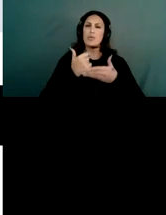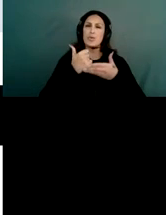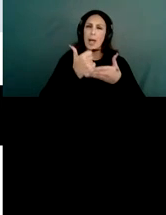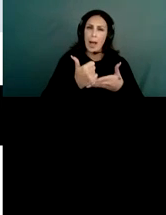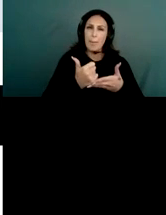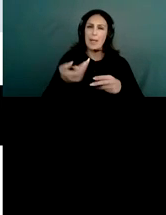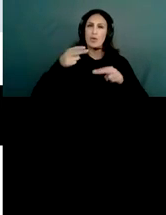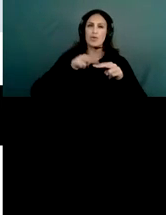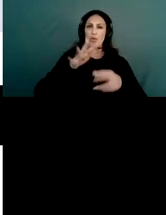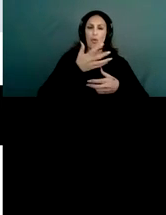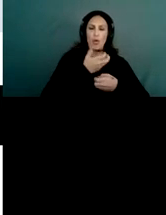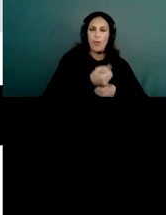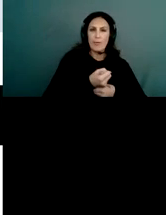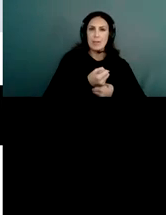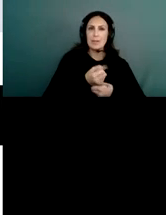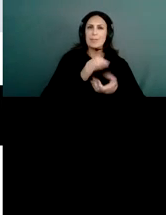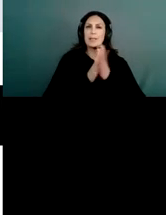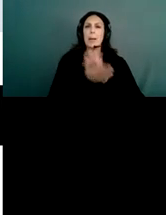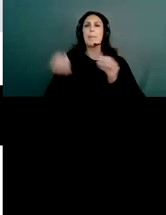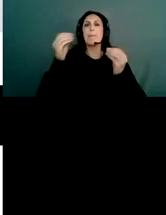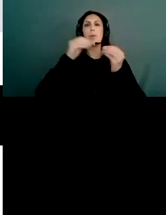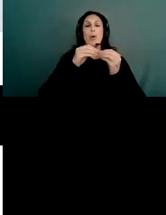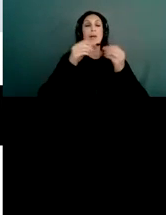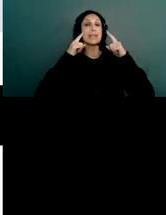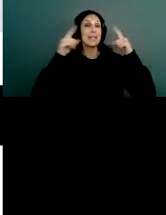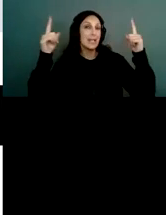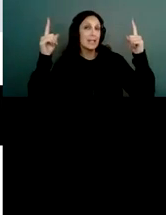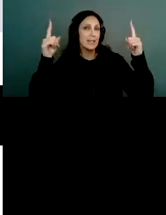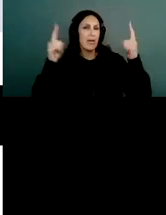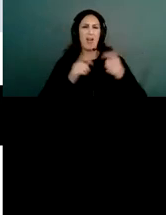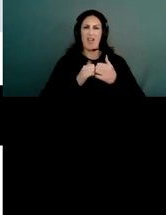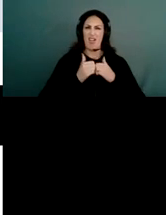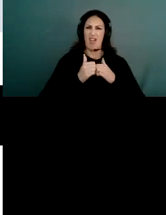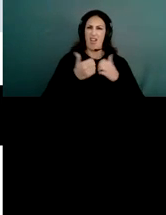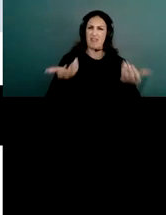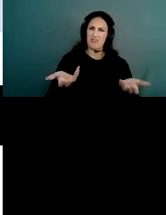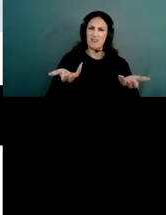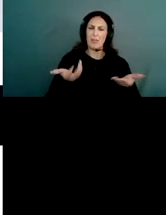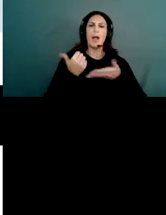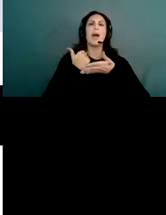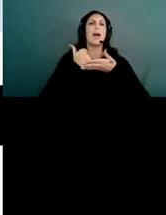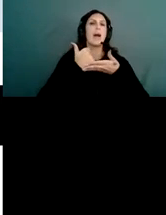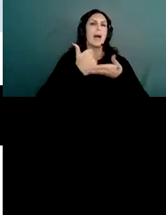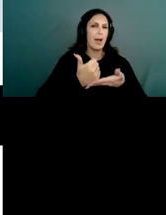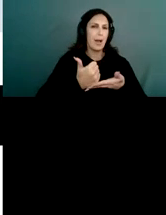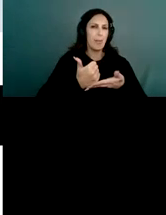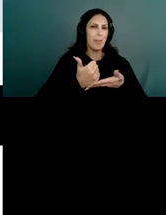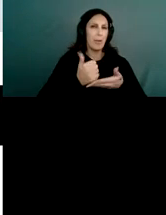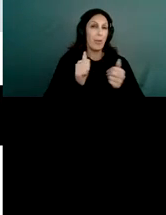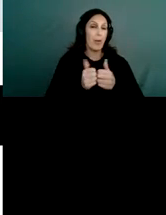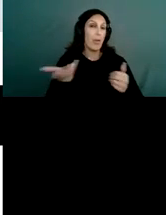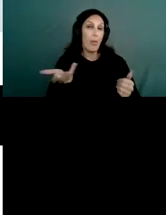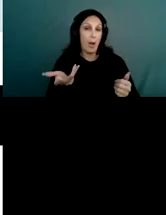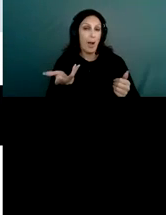confidence so that you can be more successful. How do we do all this? By helping you with one thing: